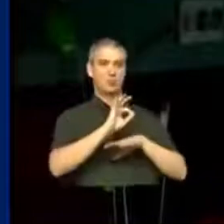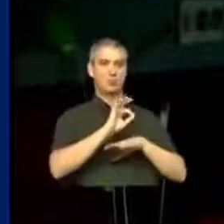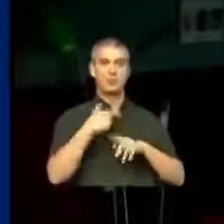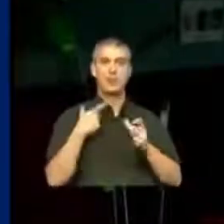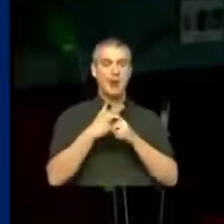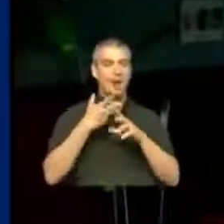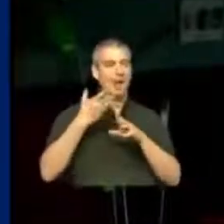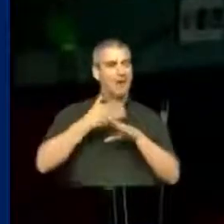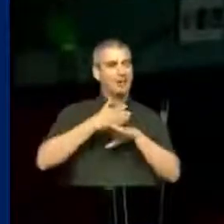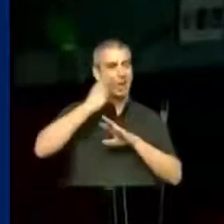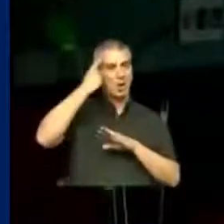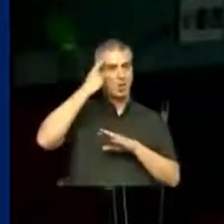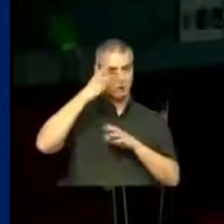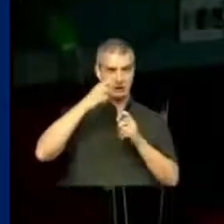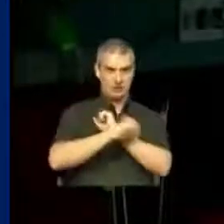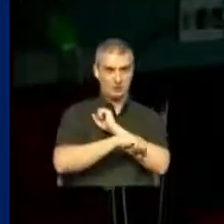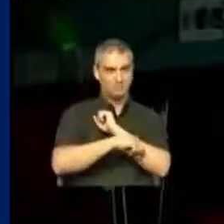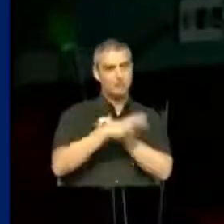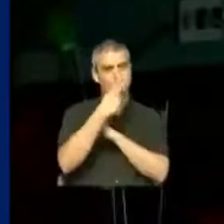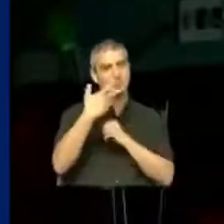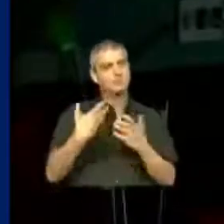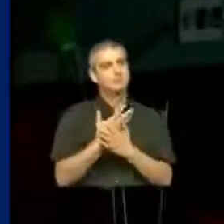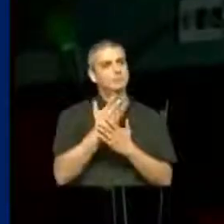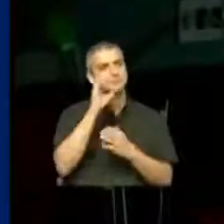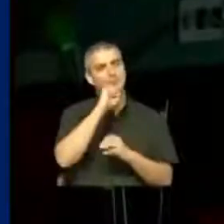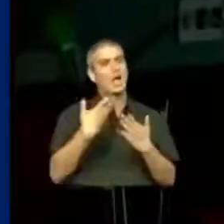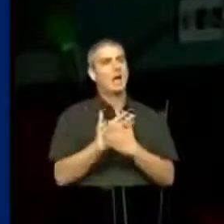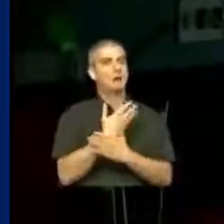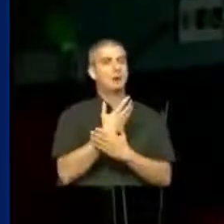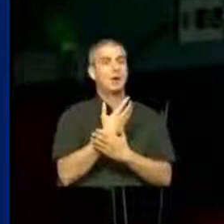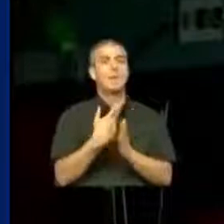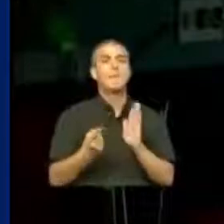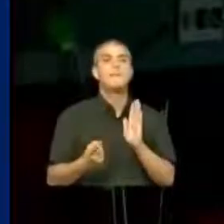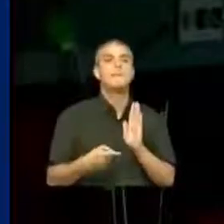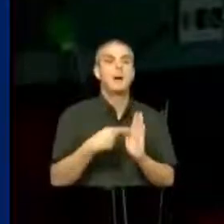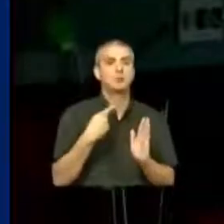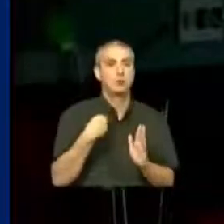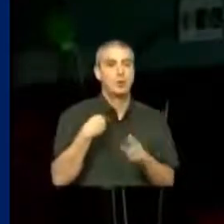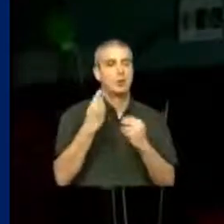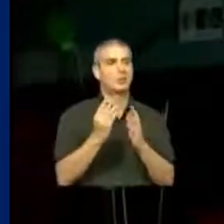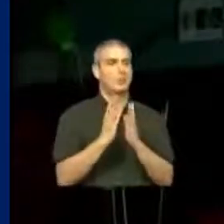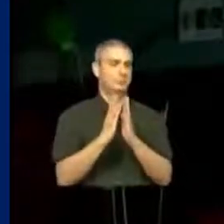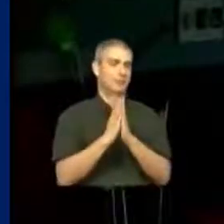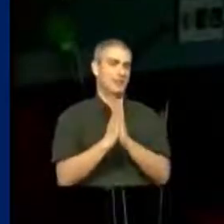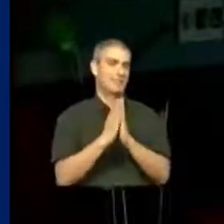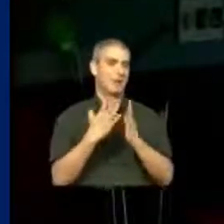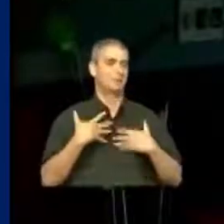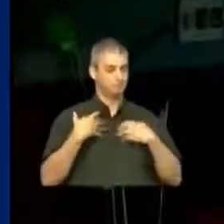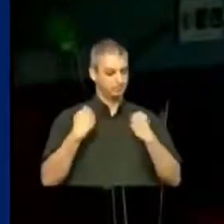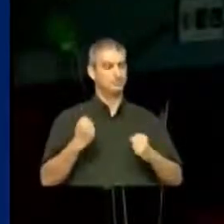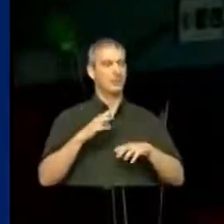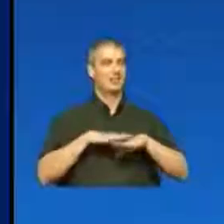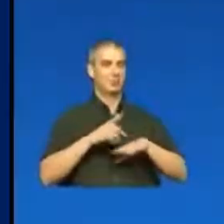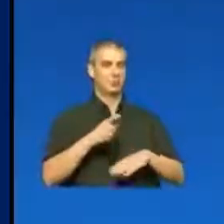at Stanford, we have been pioneering new techniques that for the first time offer promise for recovery of function in these